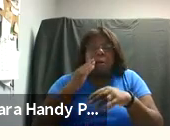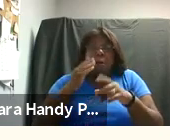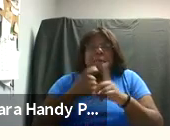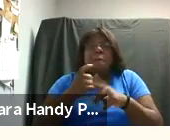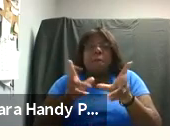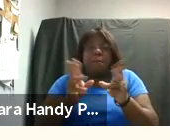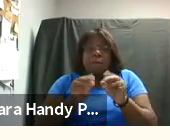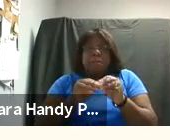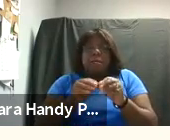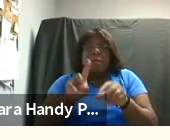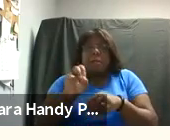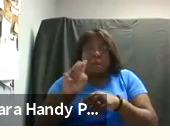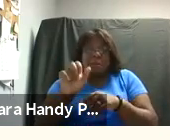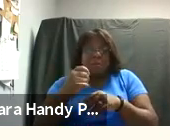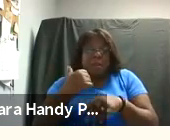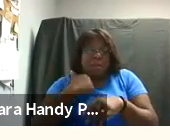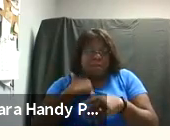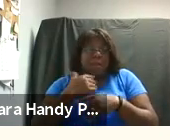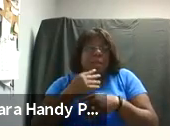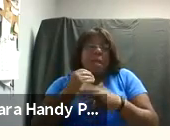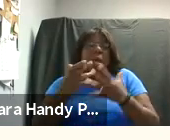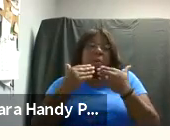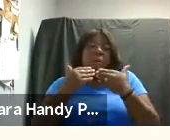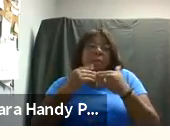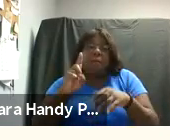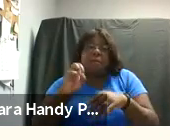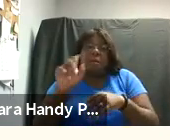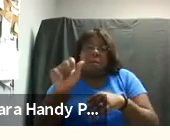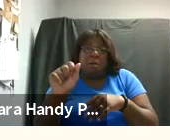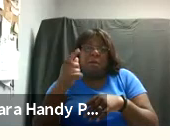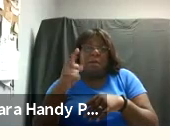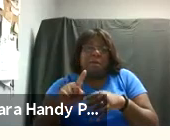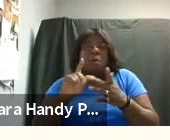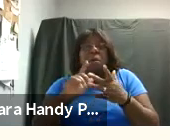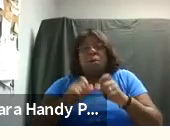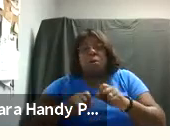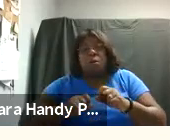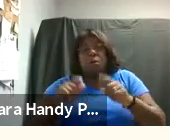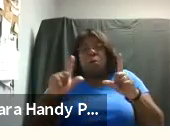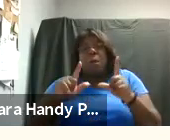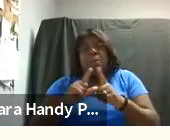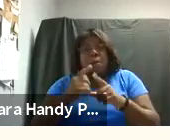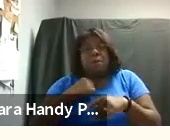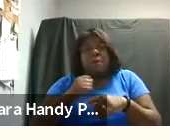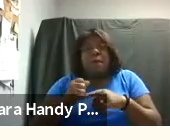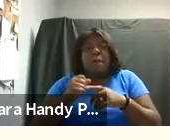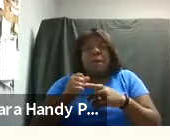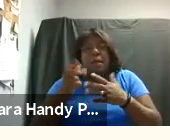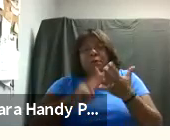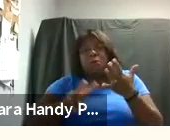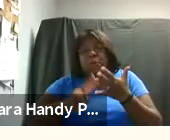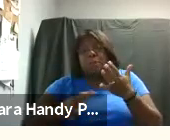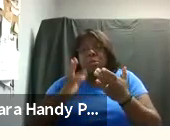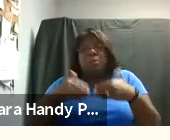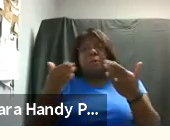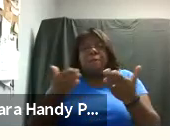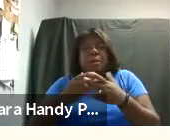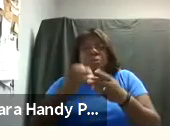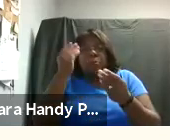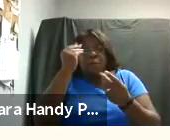having, and I want to thank Donna for the webinars she's had every other week to provide you updates, as well